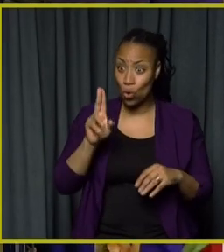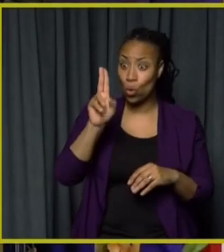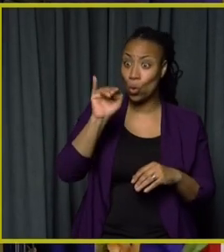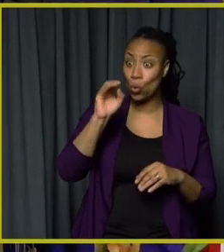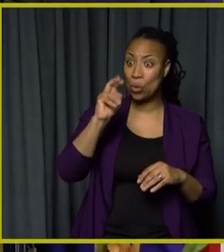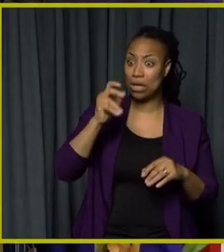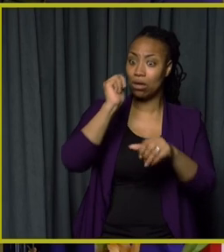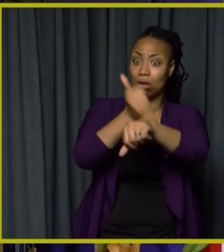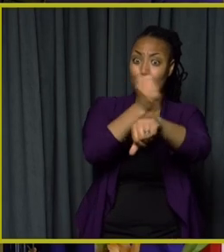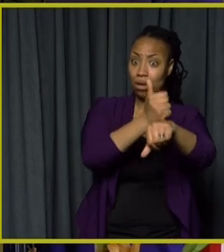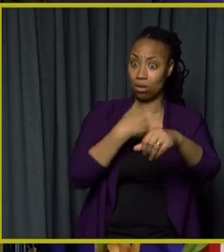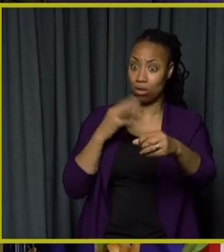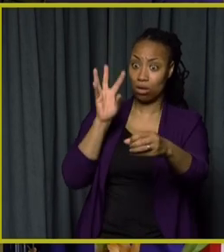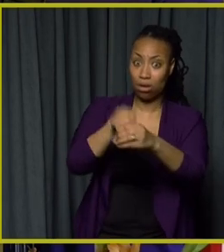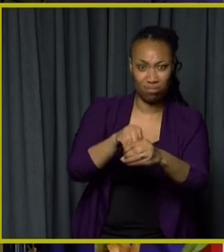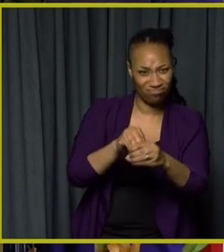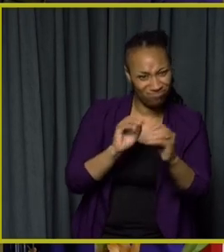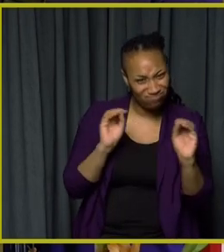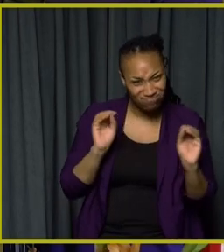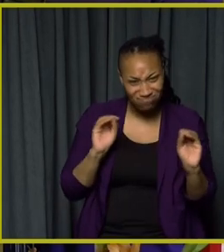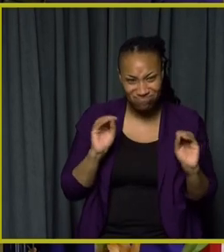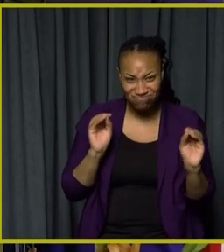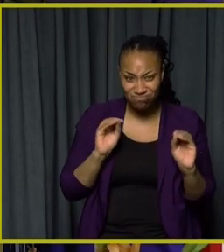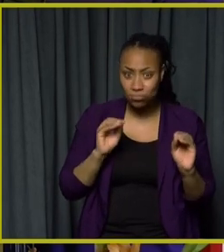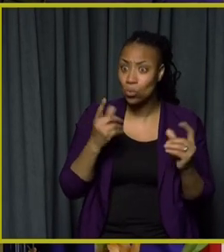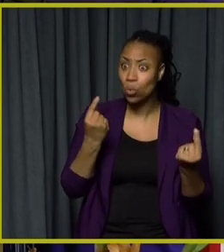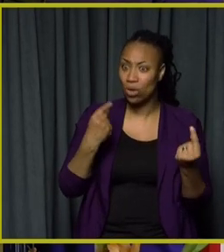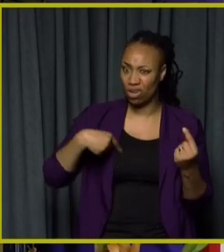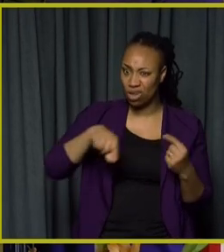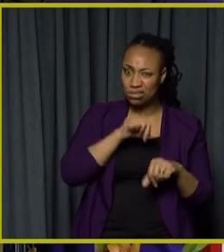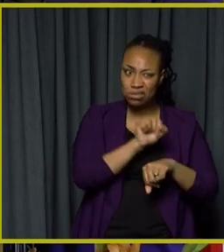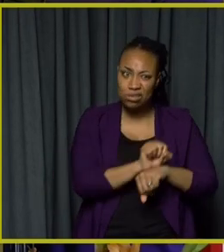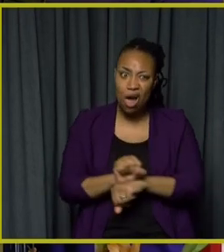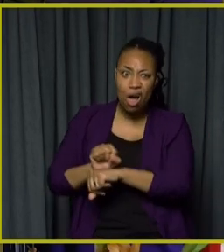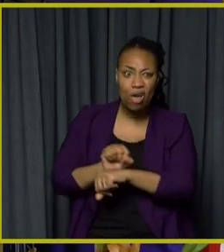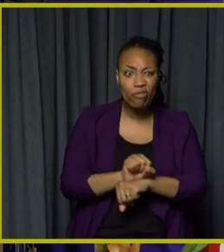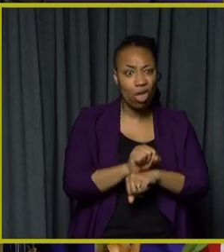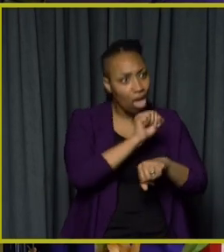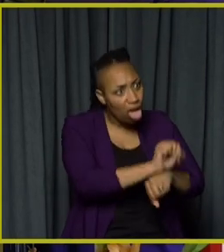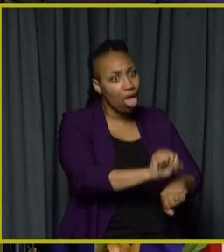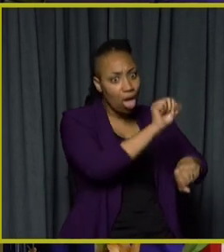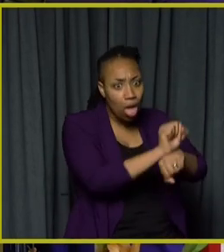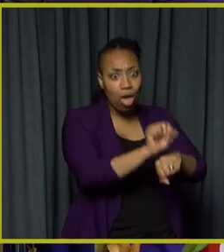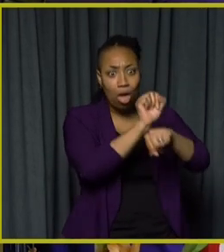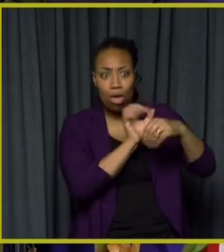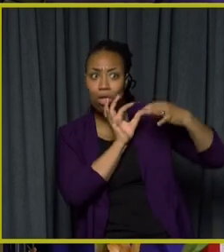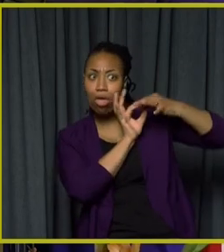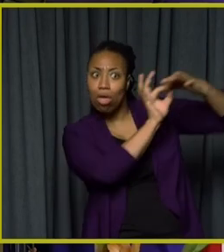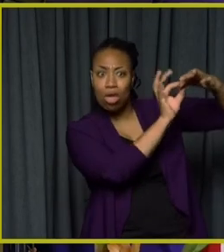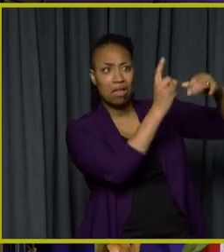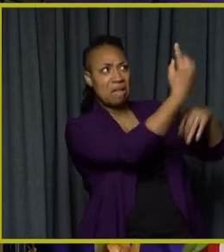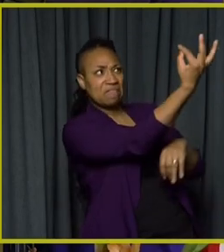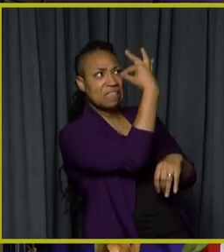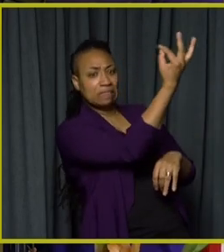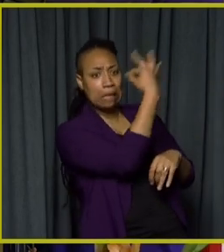Racism is used as a tool to divide workers and pass anti-union laws that are still in place today.